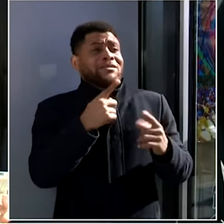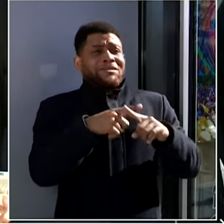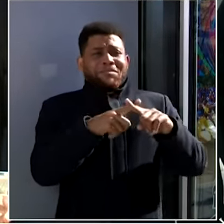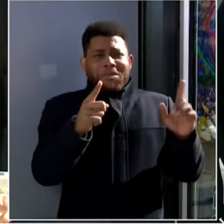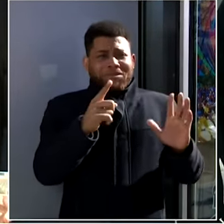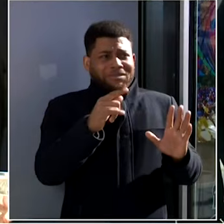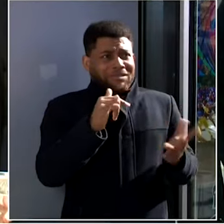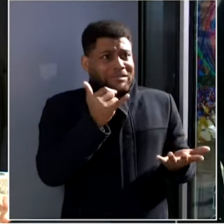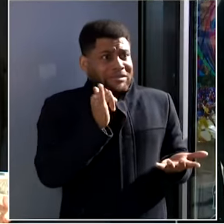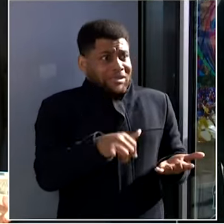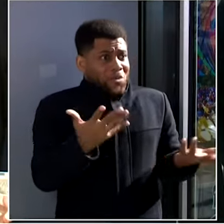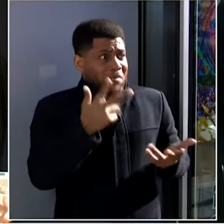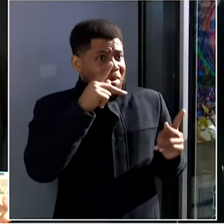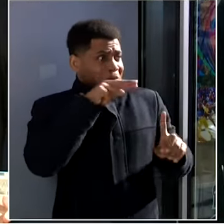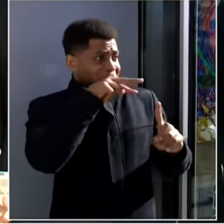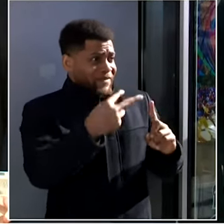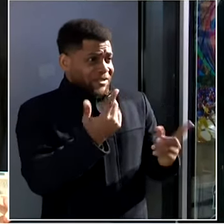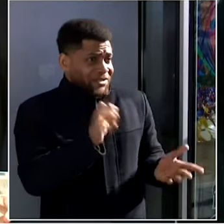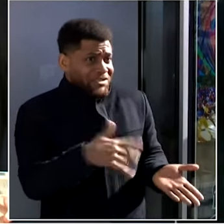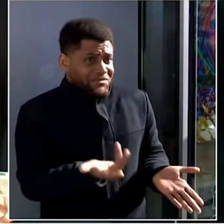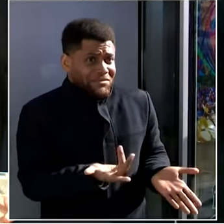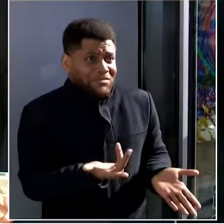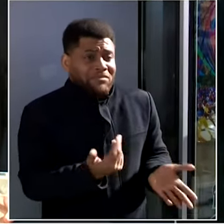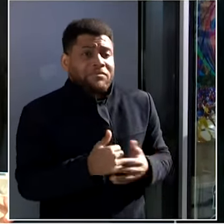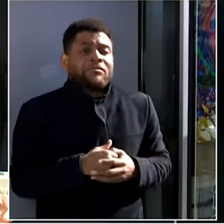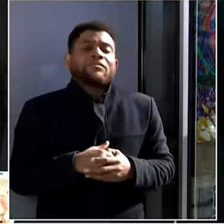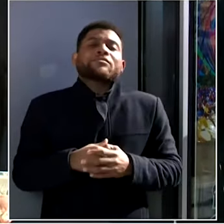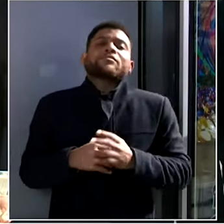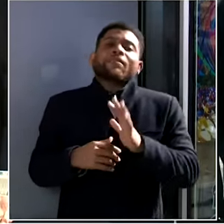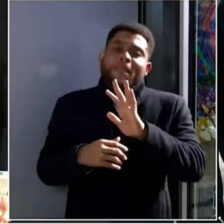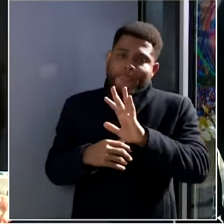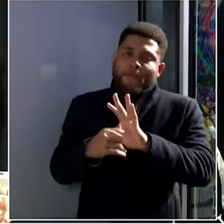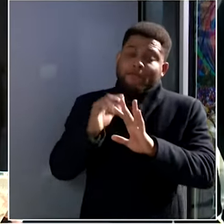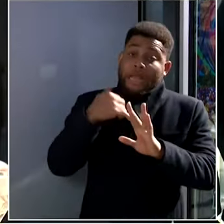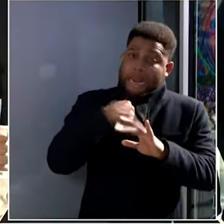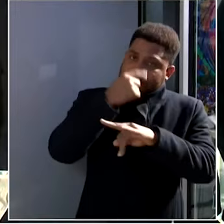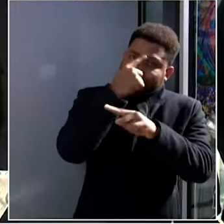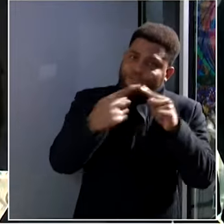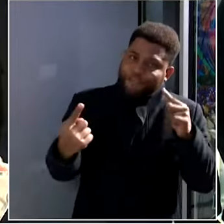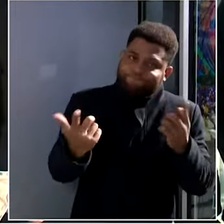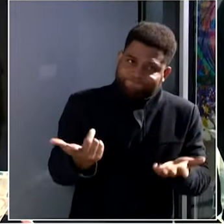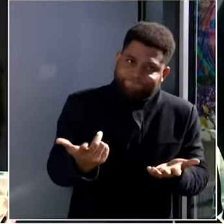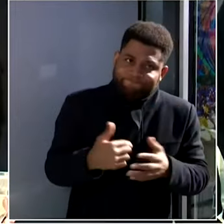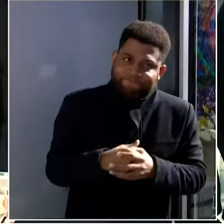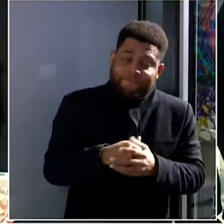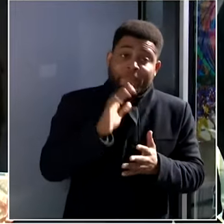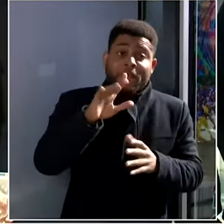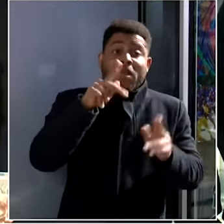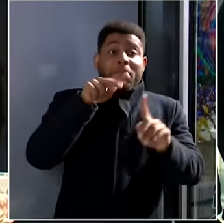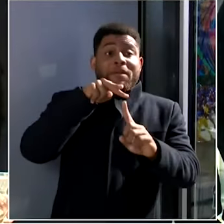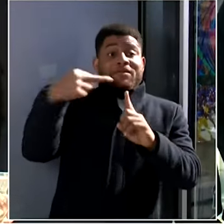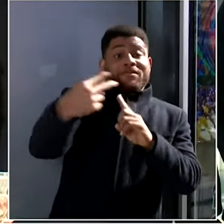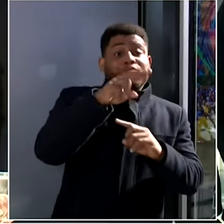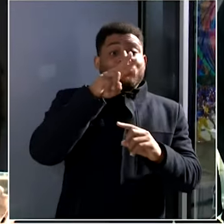perceived out across the country? I don't know that I would agree with that as the what's being perceived around the country. I know that's what the